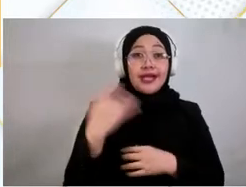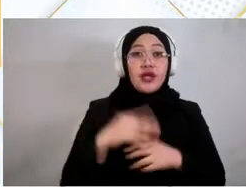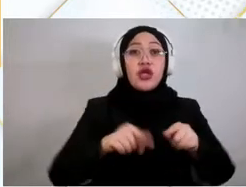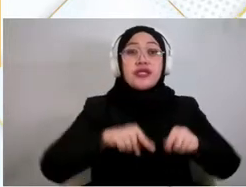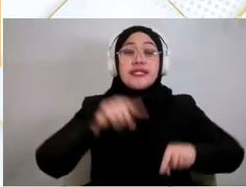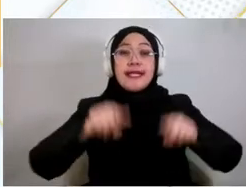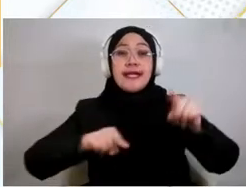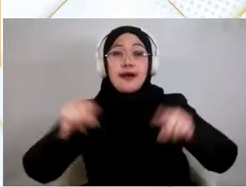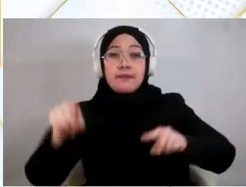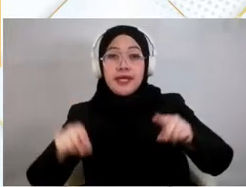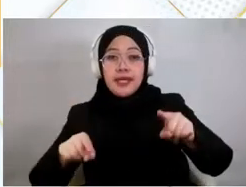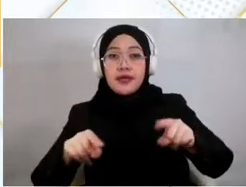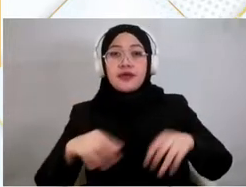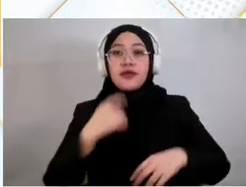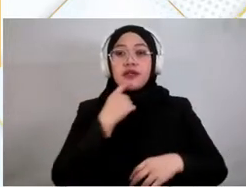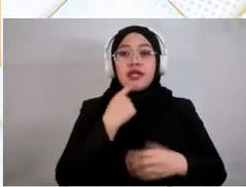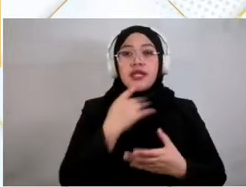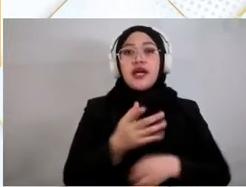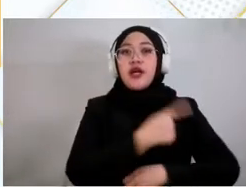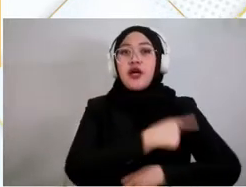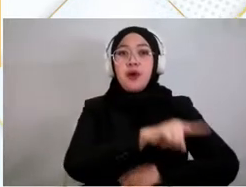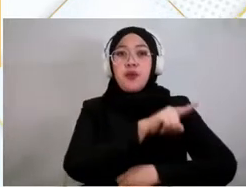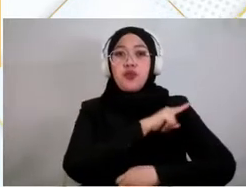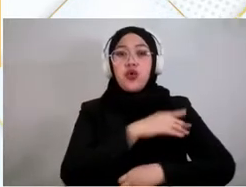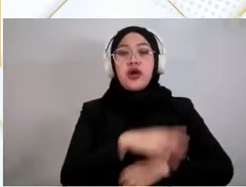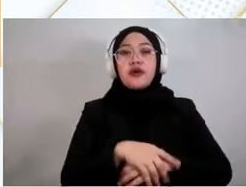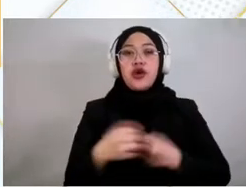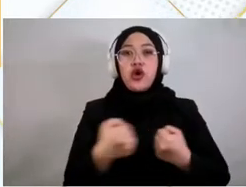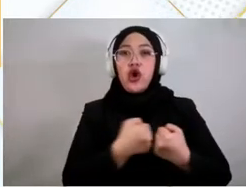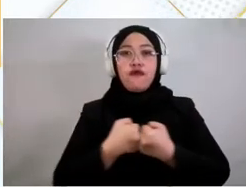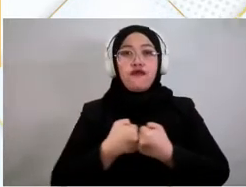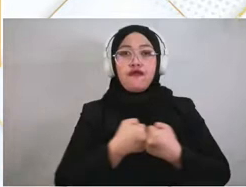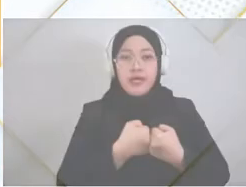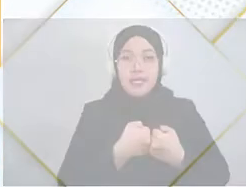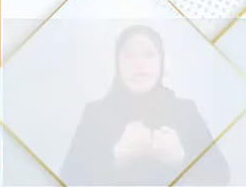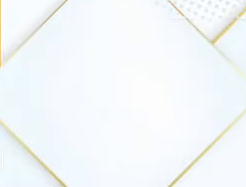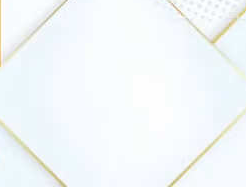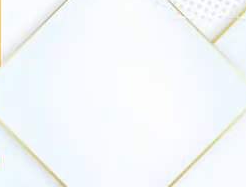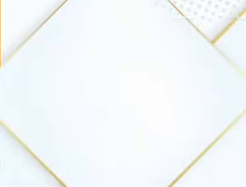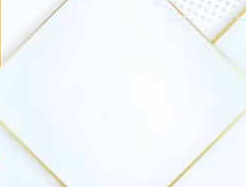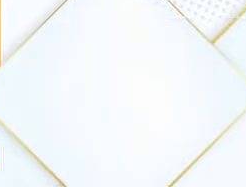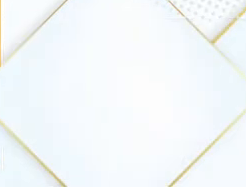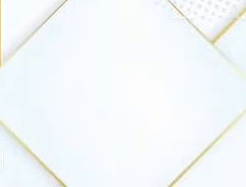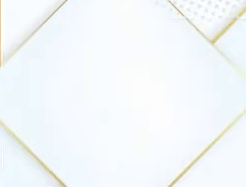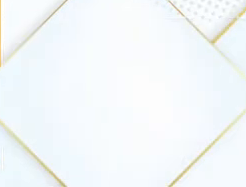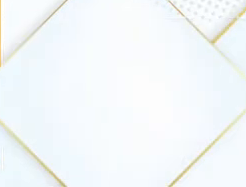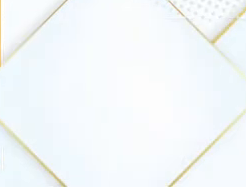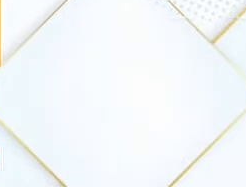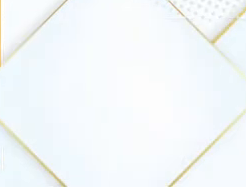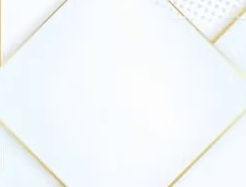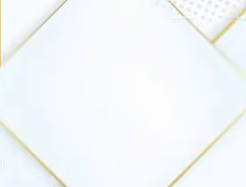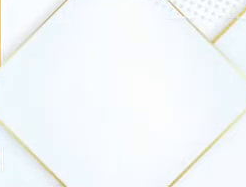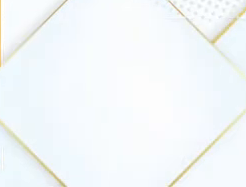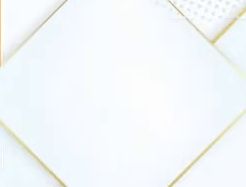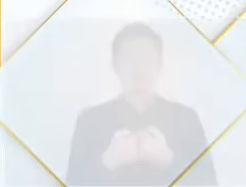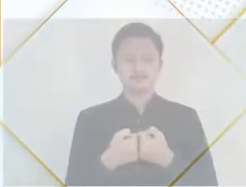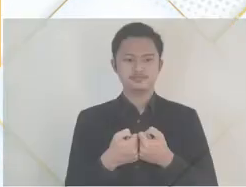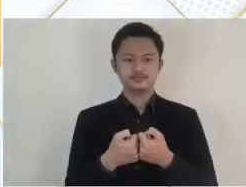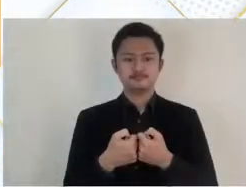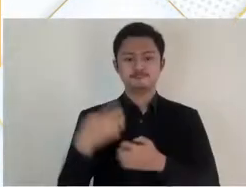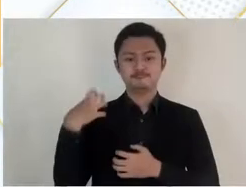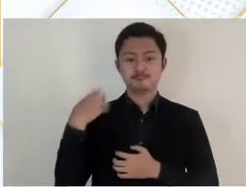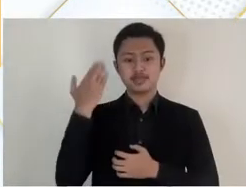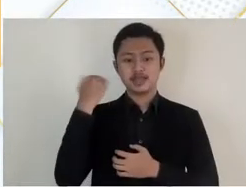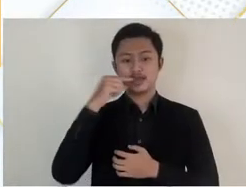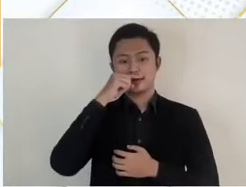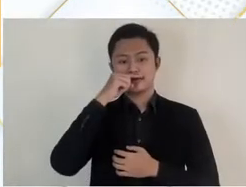power rivalry and potentially conflict that will result from tensions between the United States and China. I would like to play devil's advocate with Pat Banyu's point,